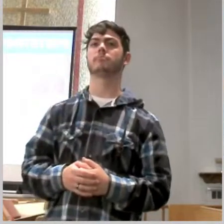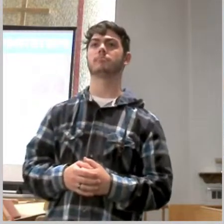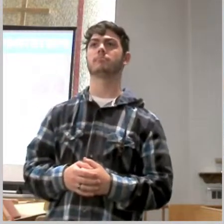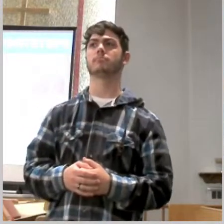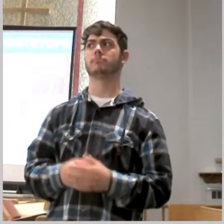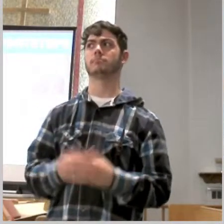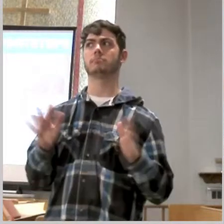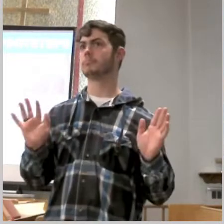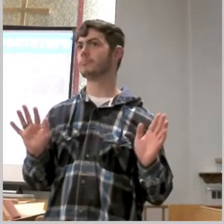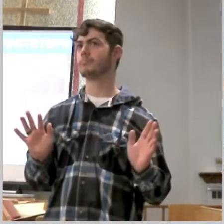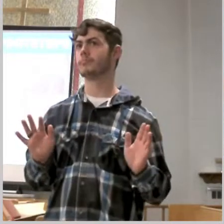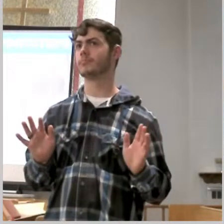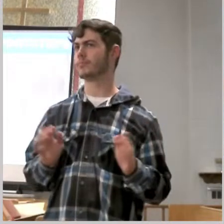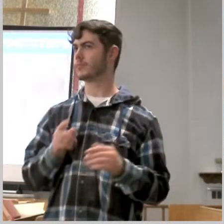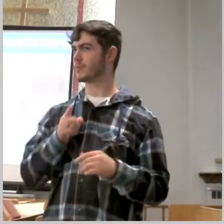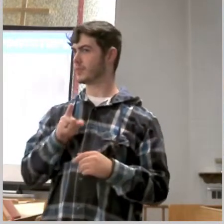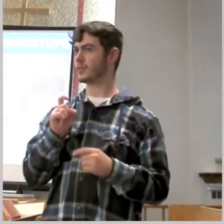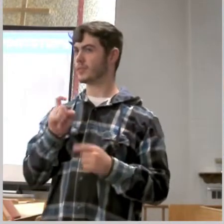and find some way